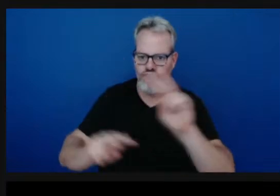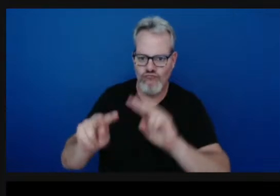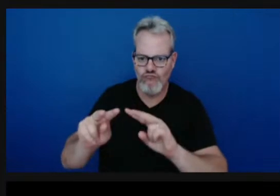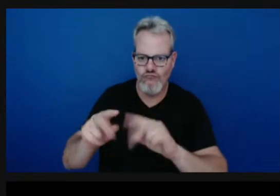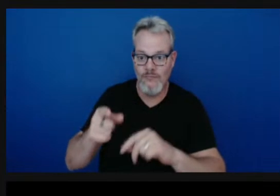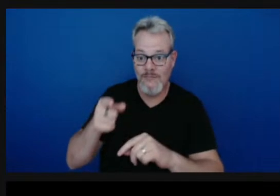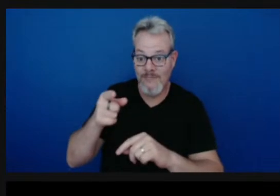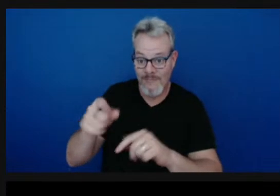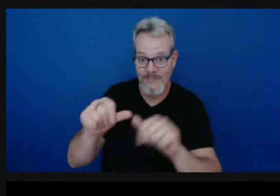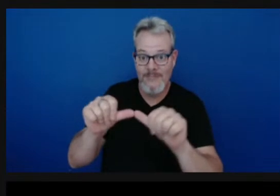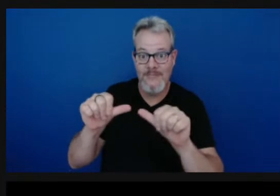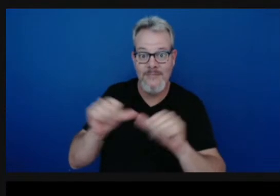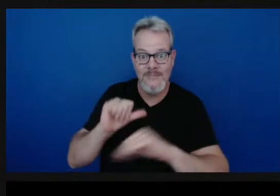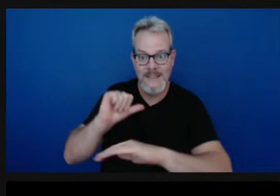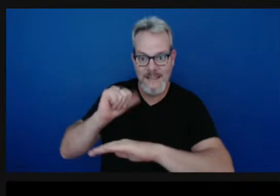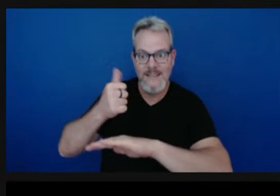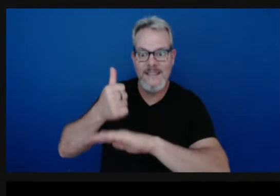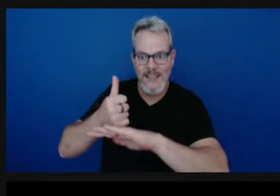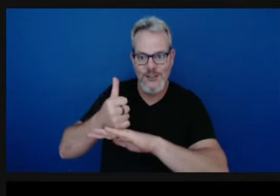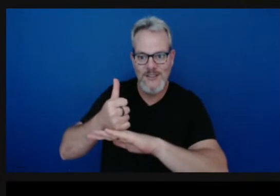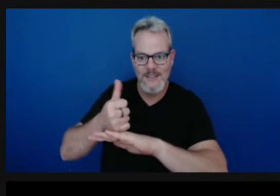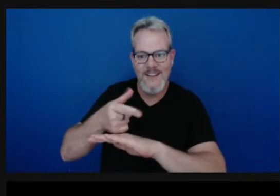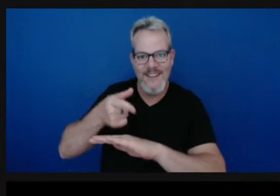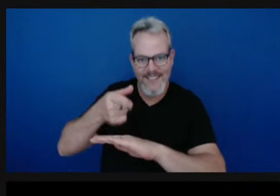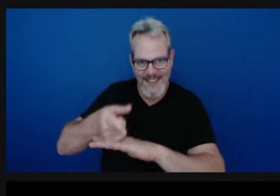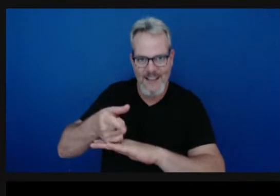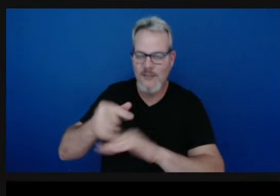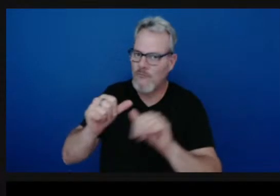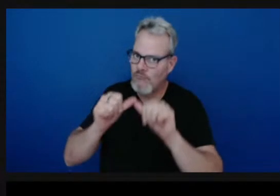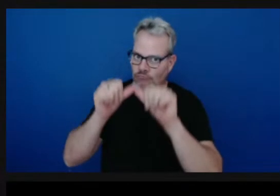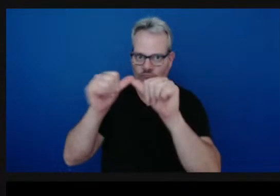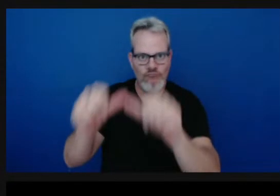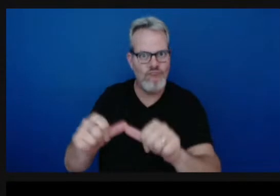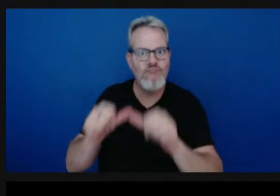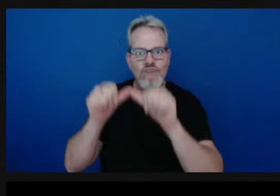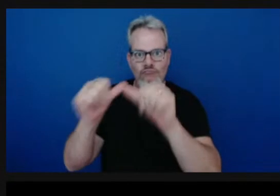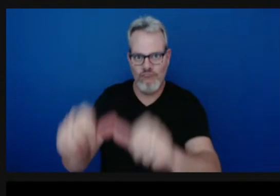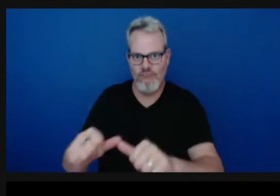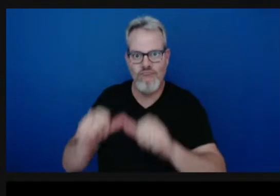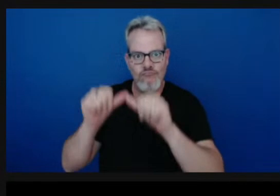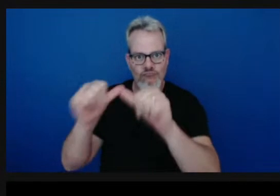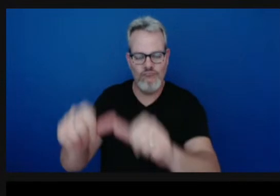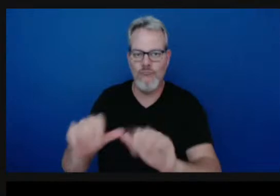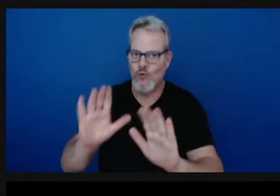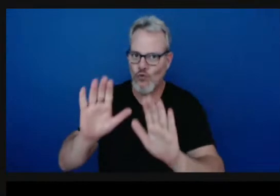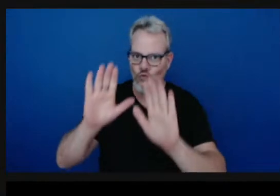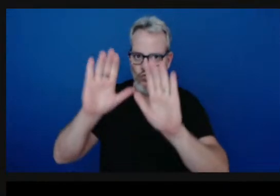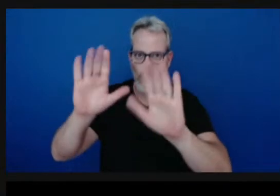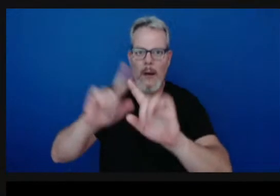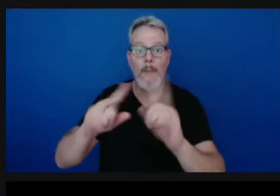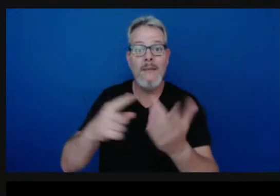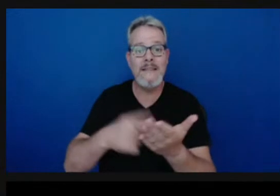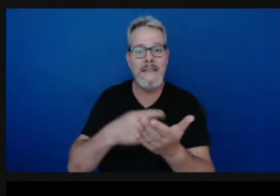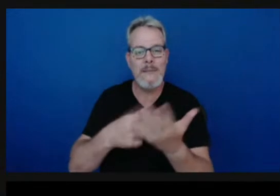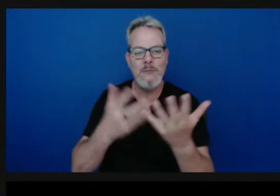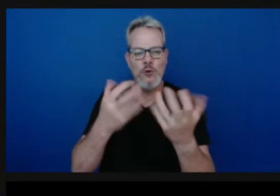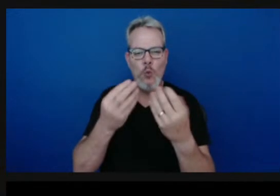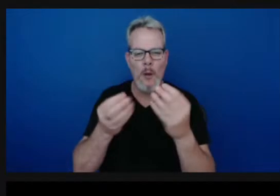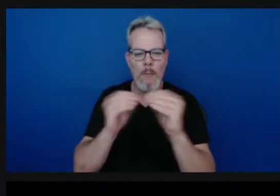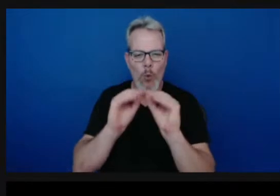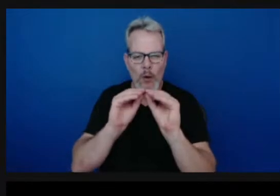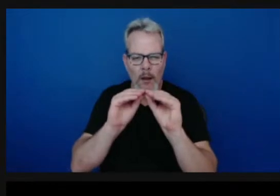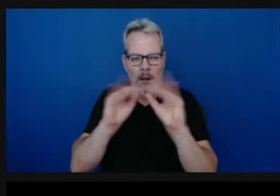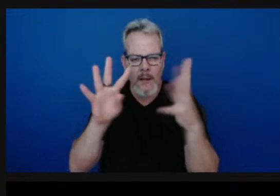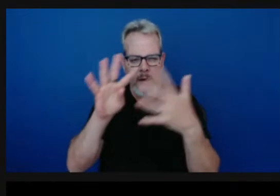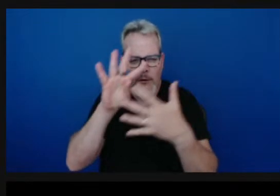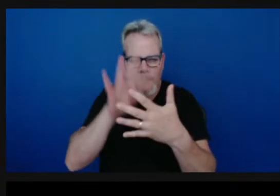permanently fixed. Those are the ones transmitting data all the time. That's great. But sometimes you want to have more resolution. You want to be able to zoom in more, and then you kind